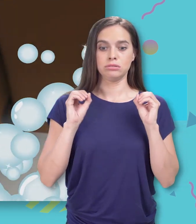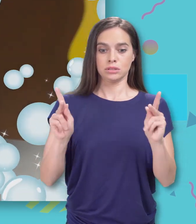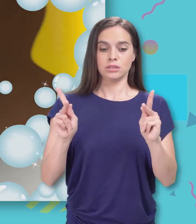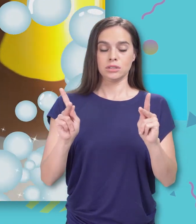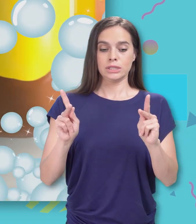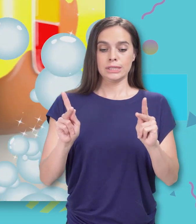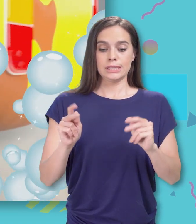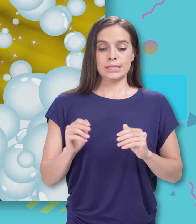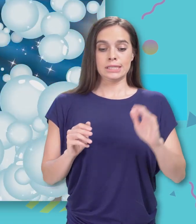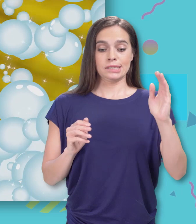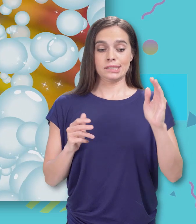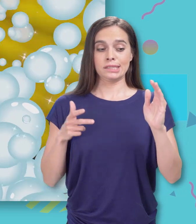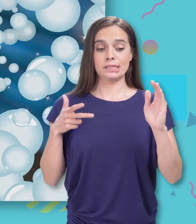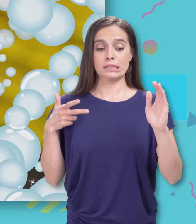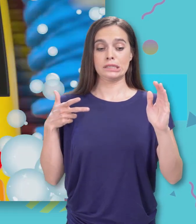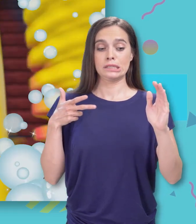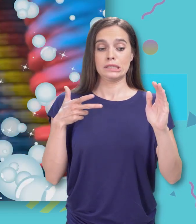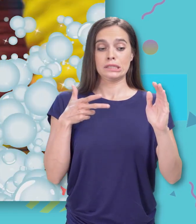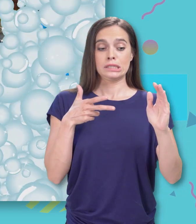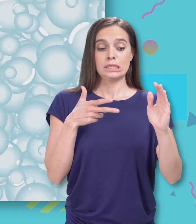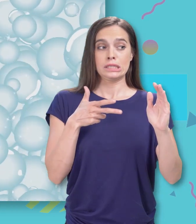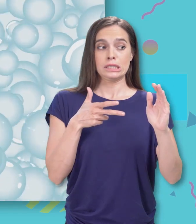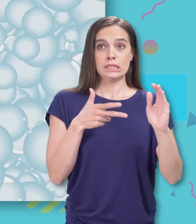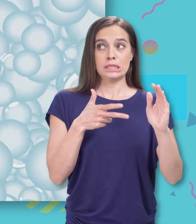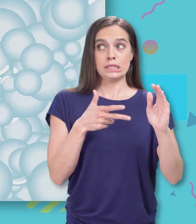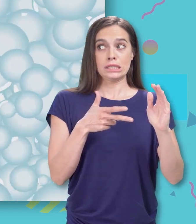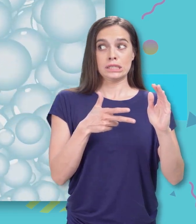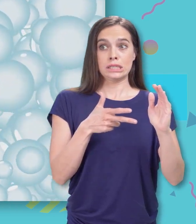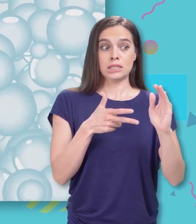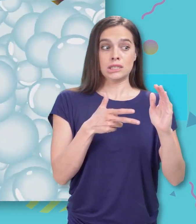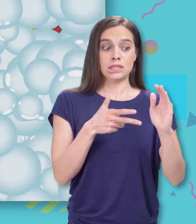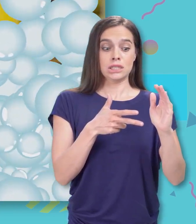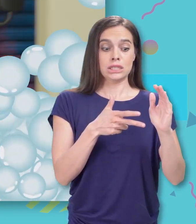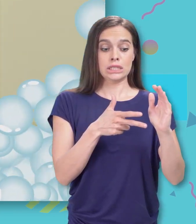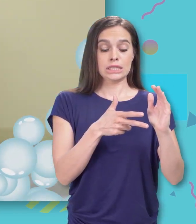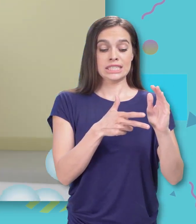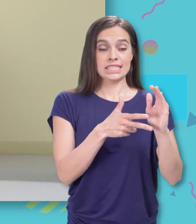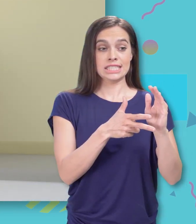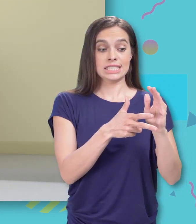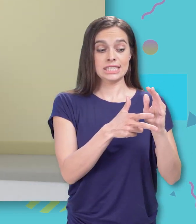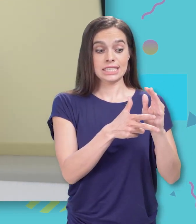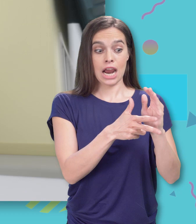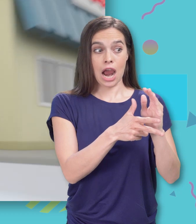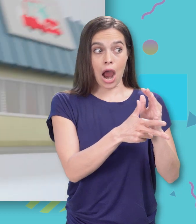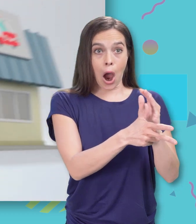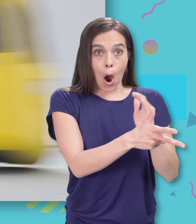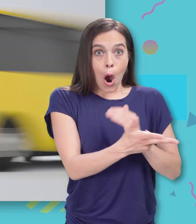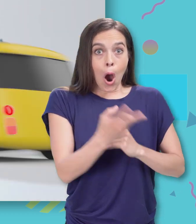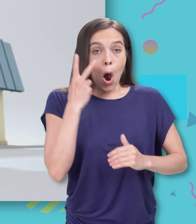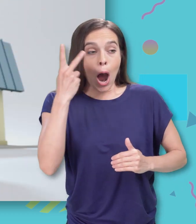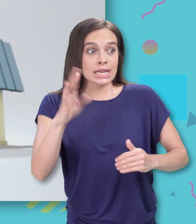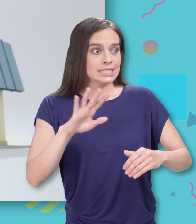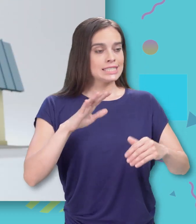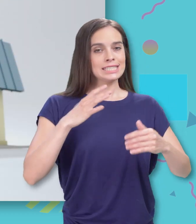on, Buster, don't be afraid. Just remember how clean you were before. It's time to see that shining yellow, and on